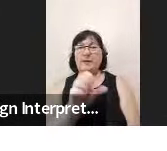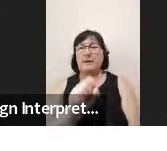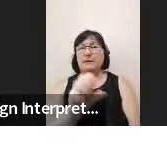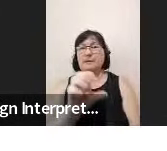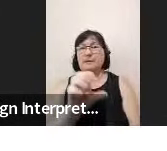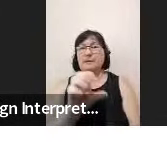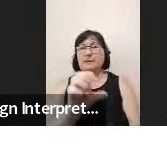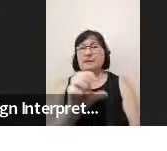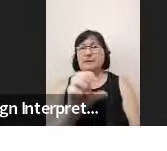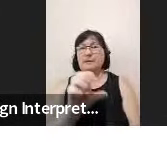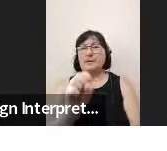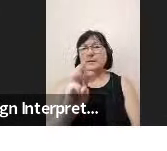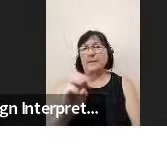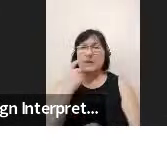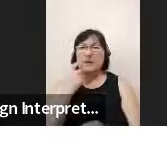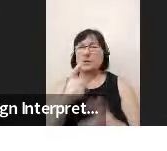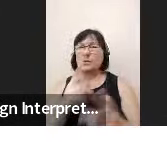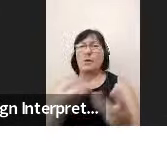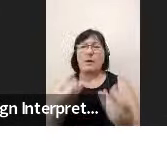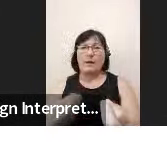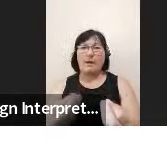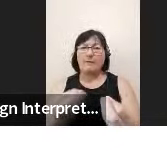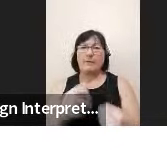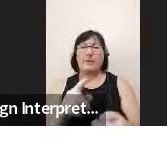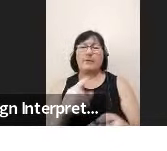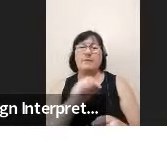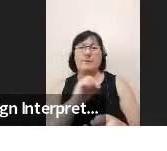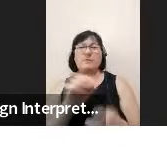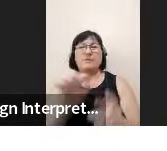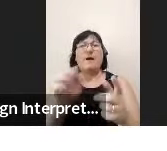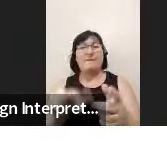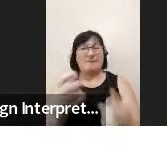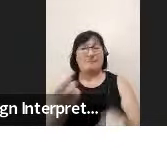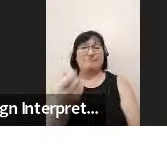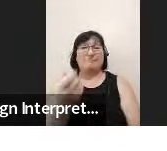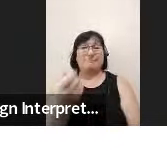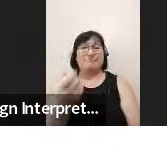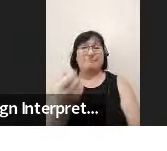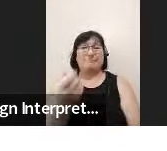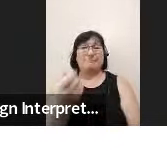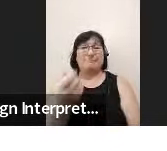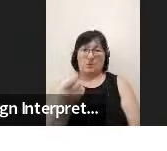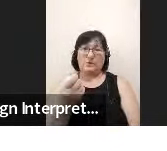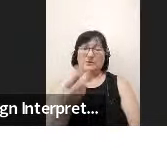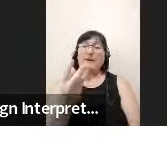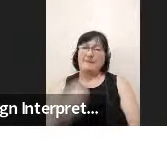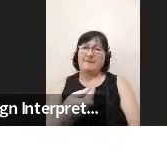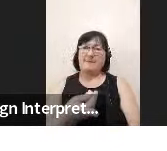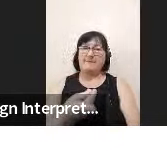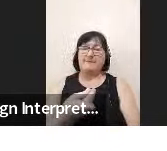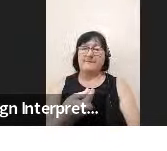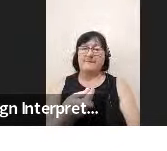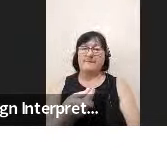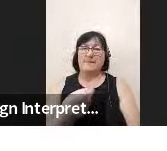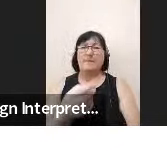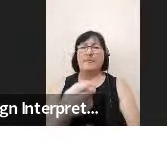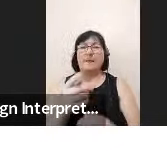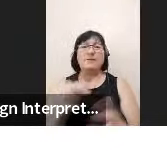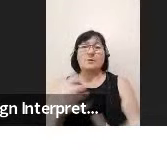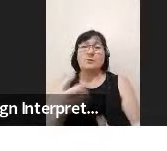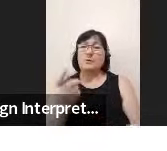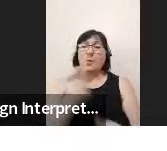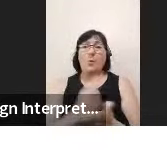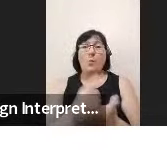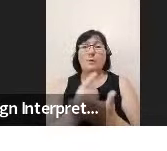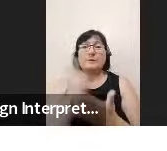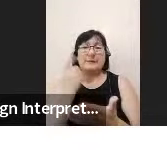because there are some cost implications that may not necessarily be as easy for them. So we're saying then, but give